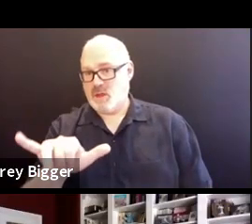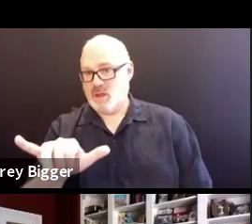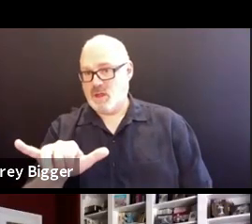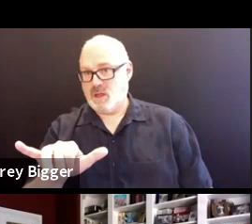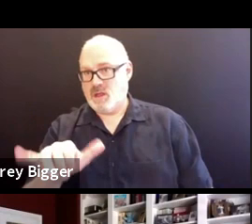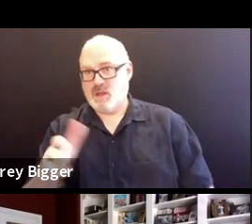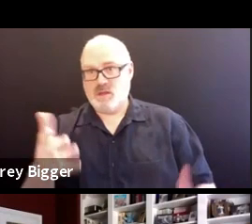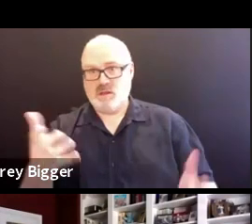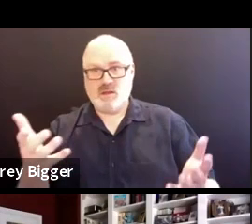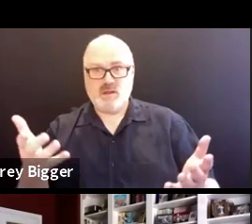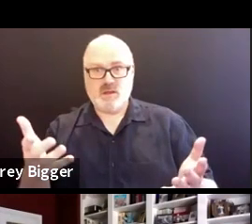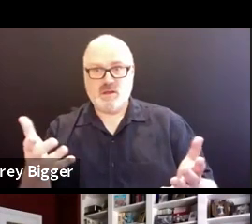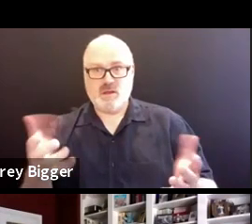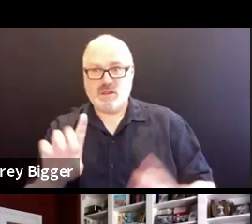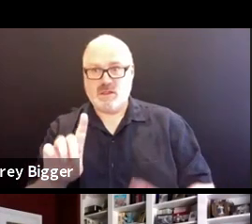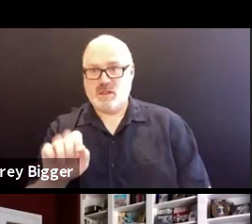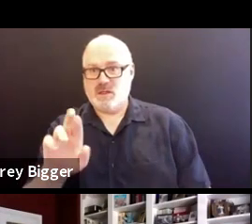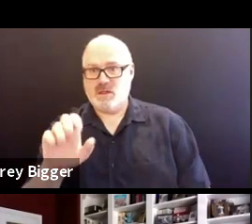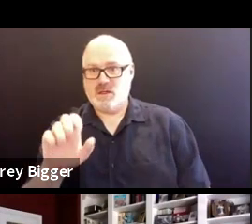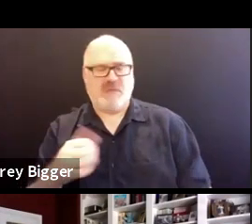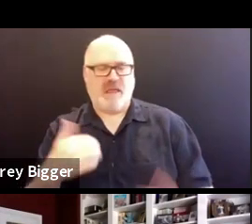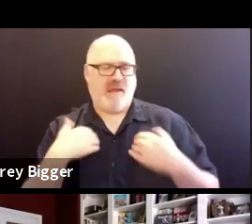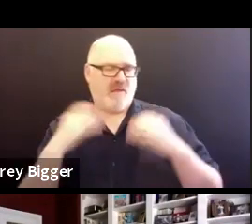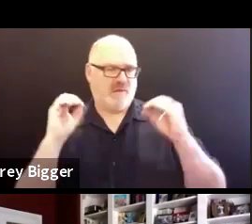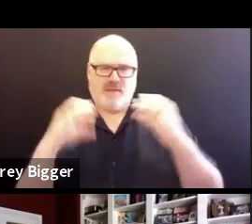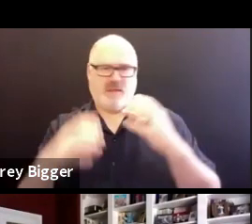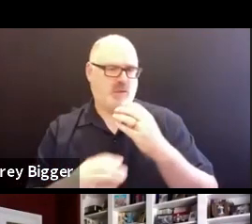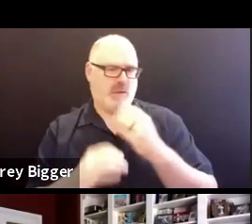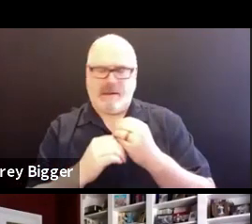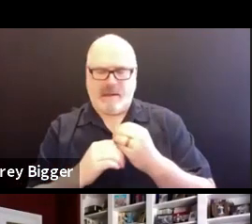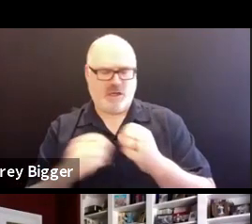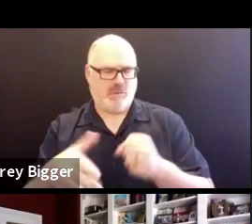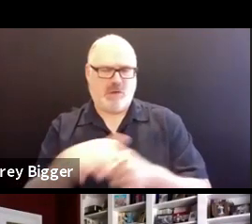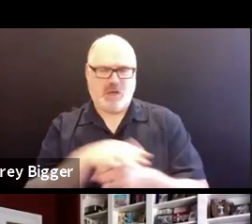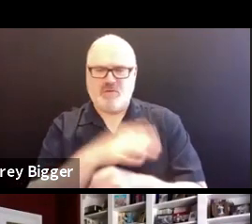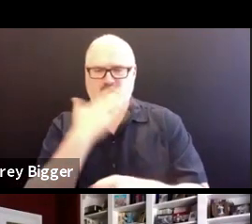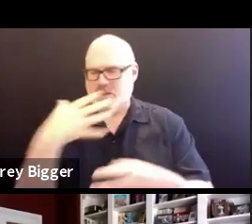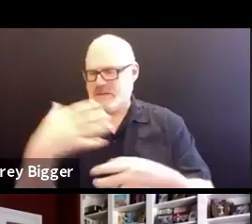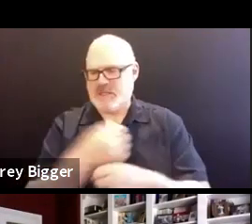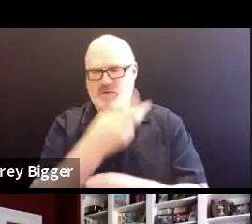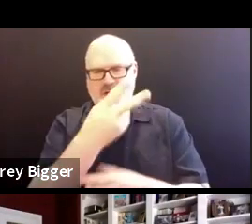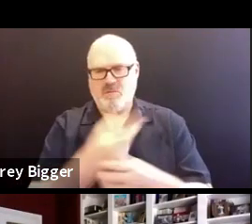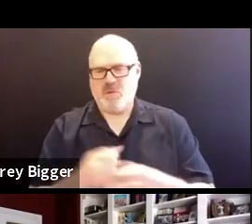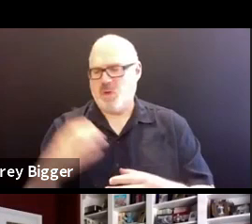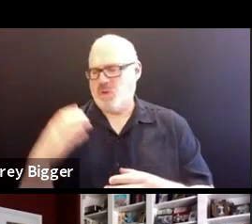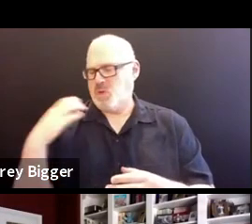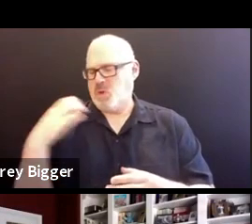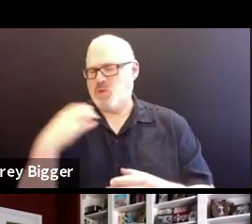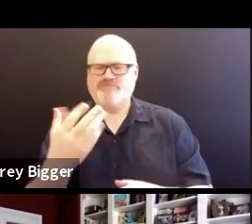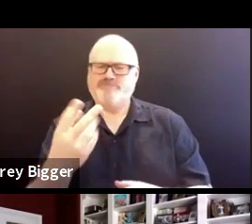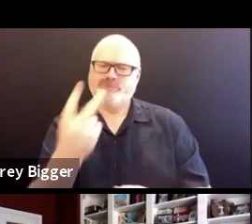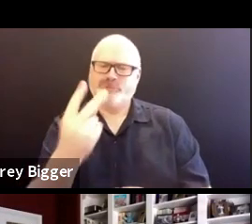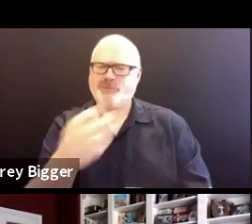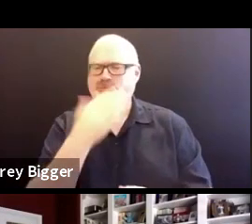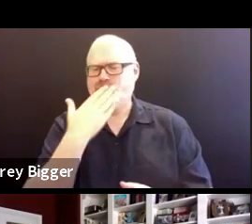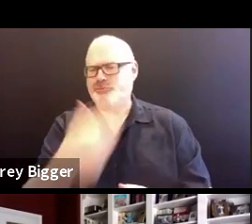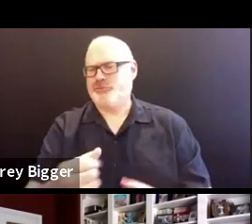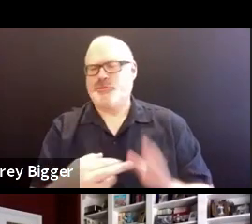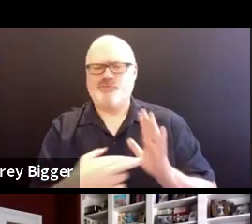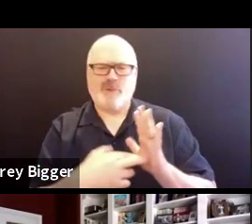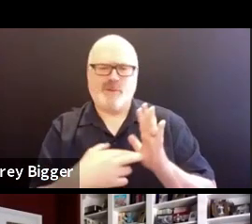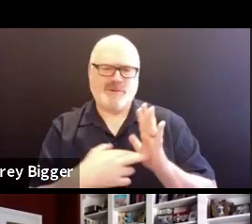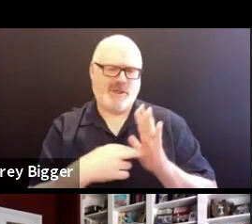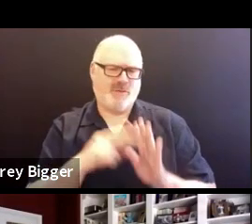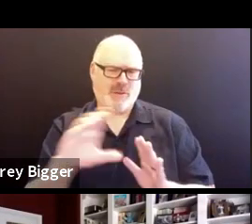Darren? I don't have anything to add. I think you covered a good summary of both coaches. I think they're great people and the great representatives of